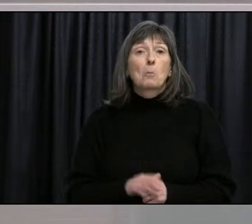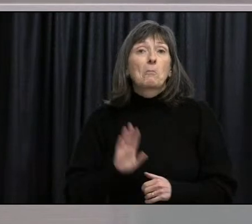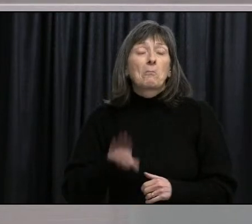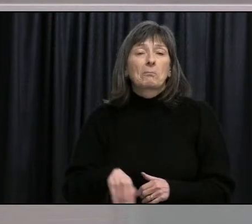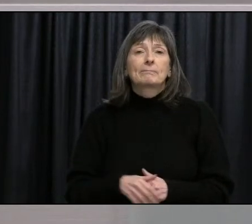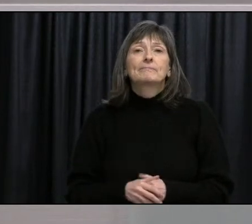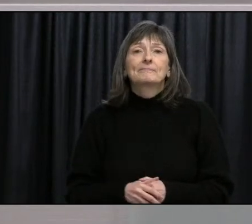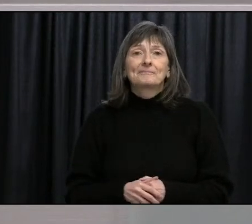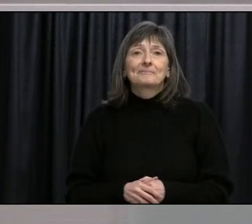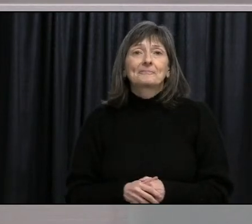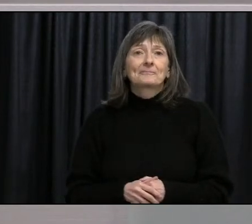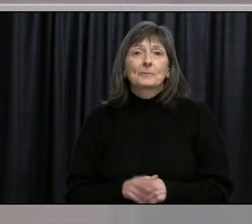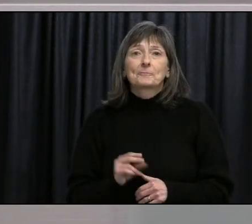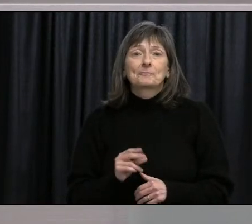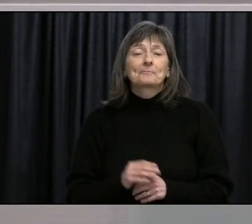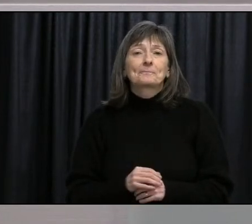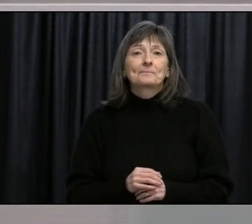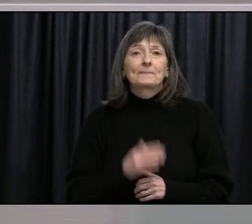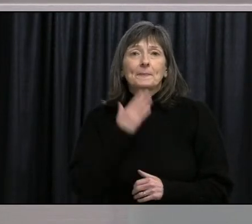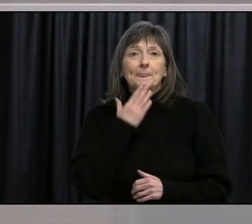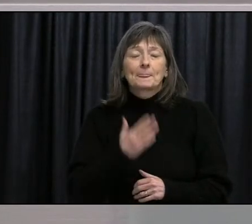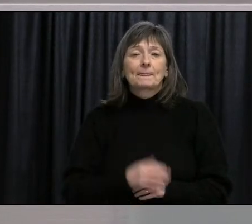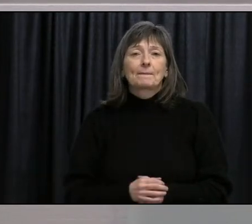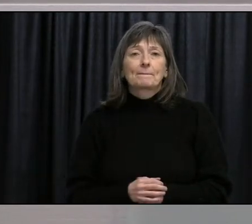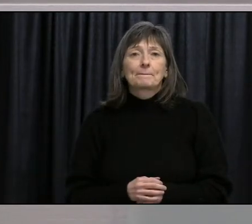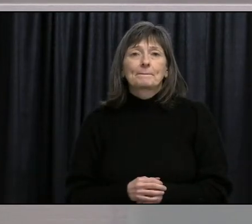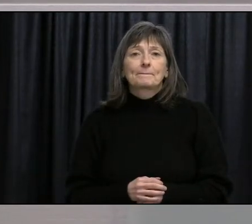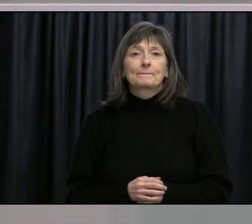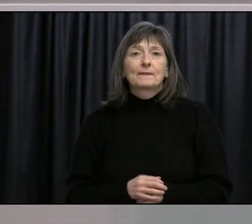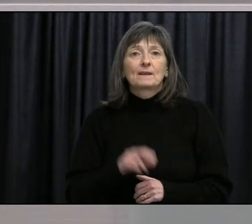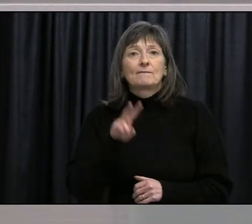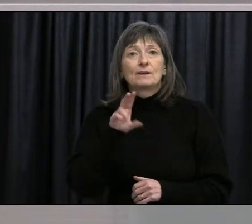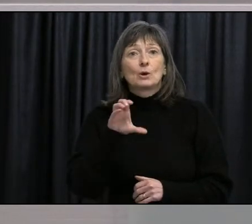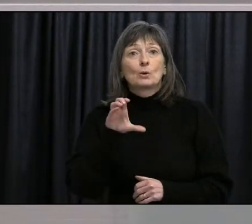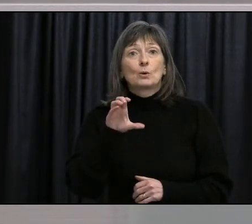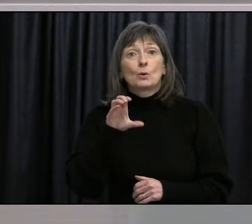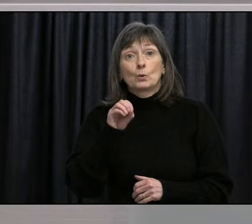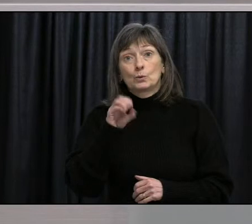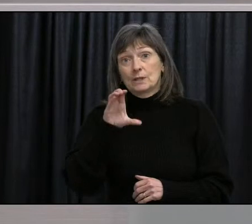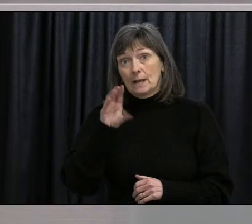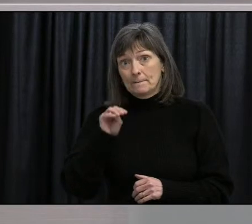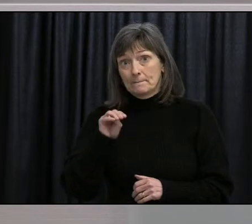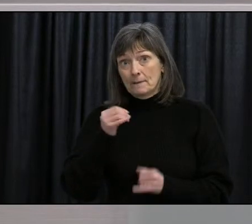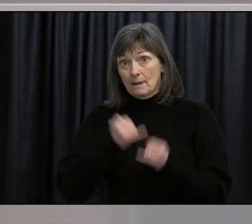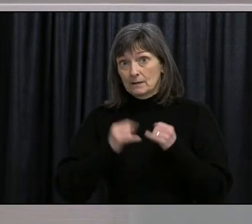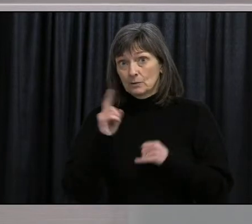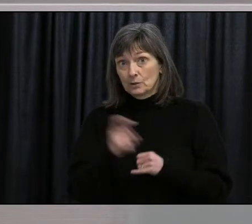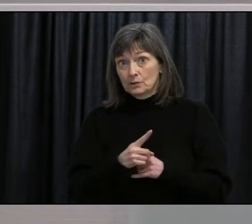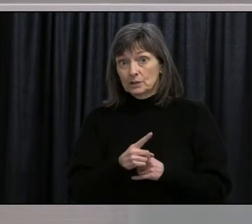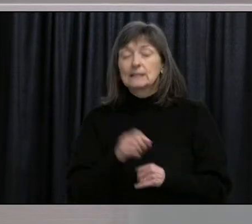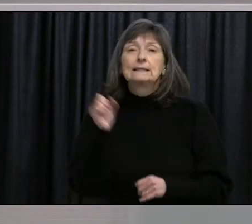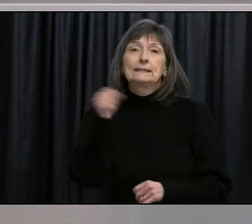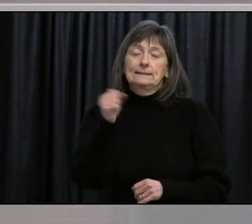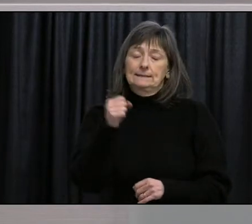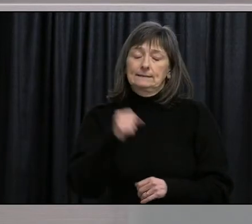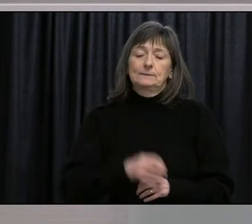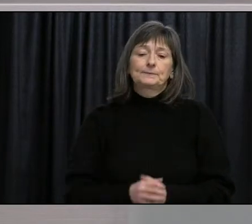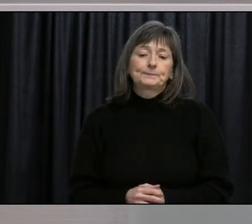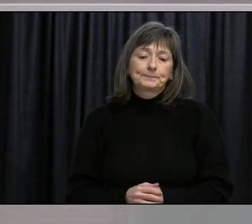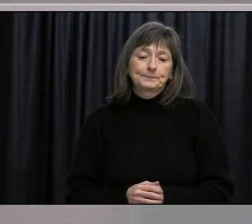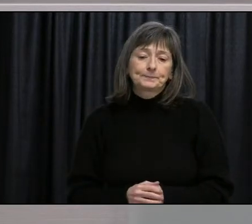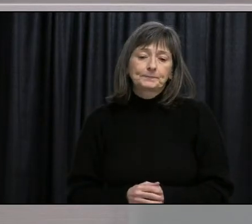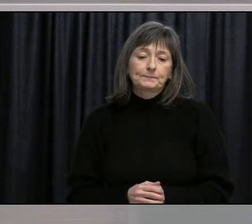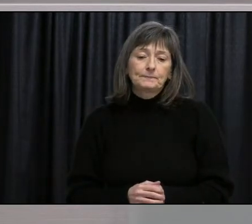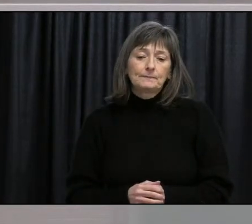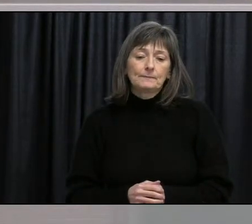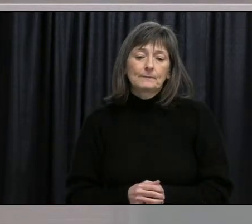good. Thanks, Elizabeth. Richard Duggan with VOCM, do you have a final question? Yes.